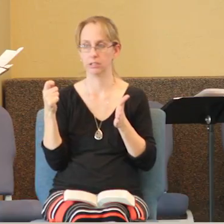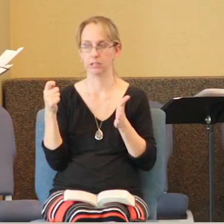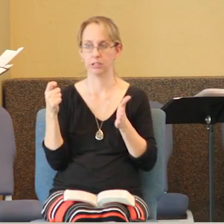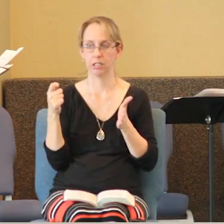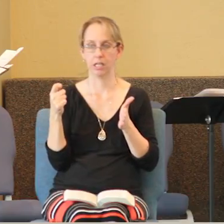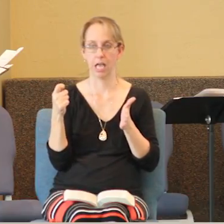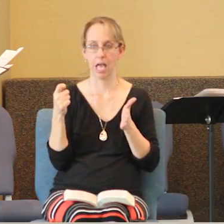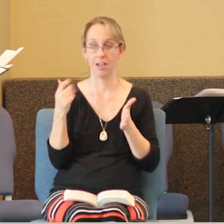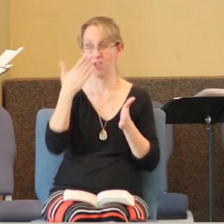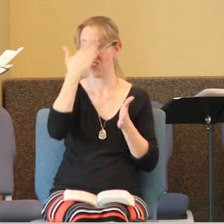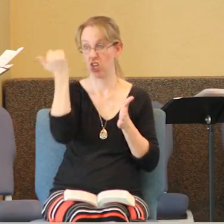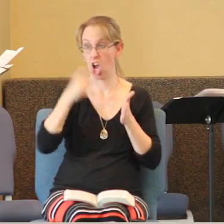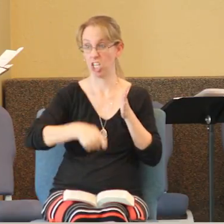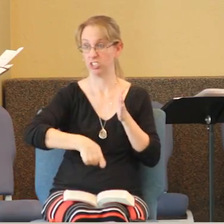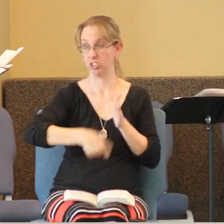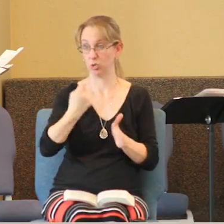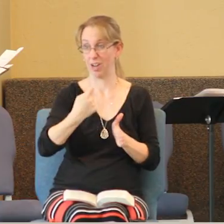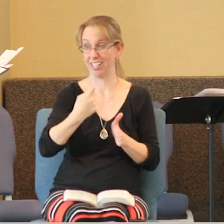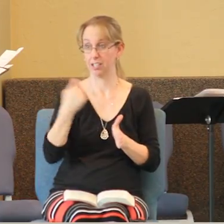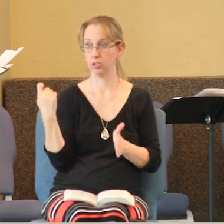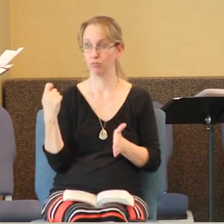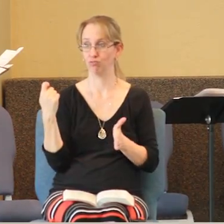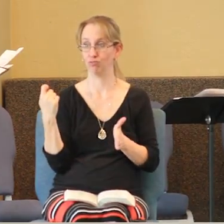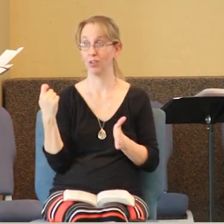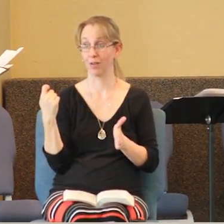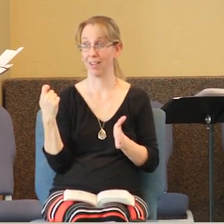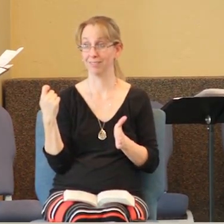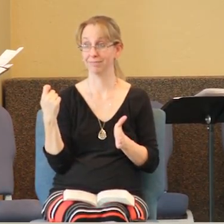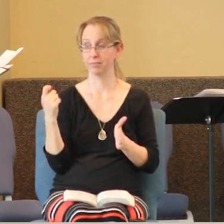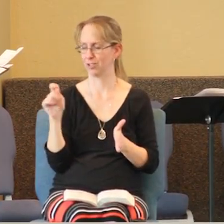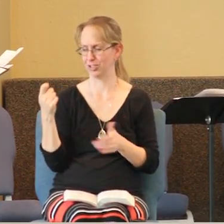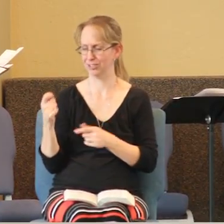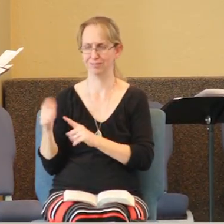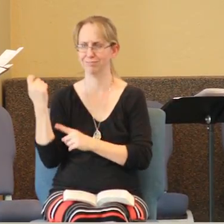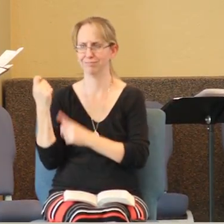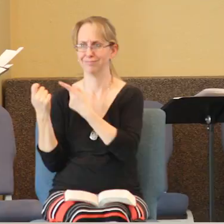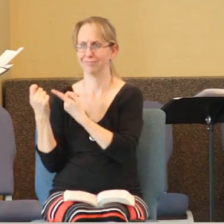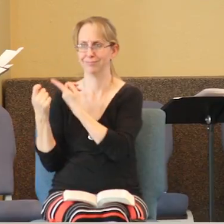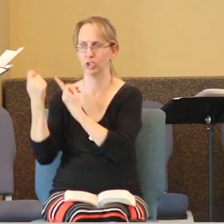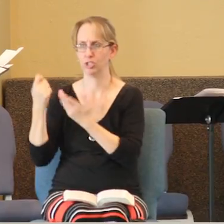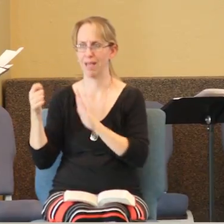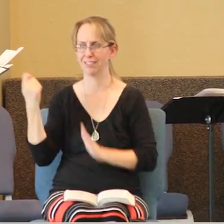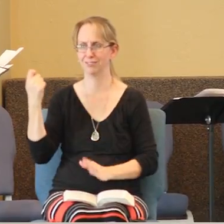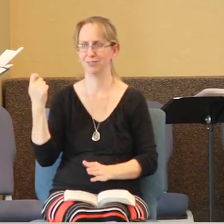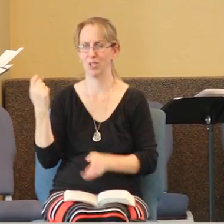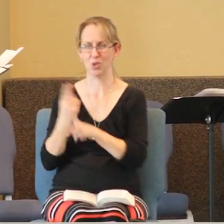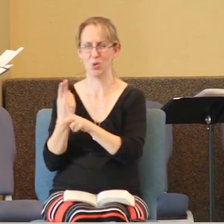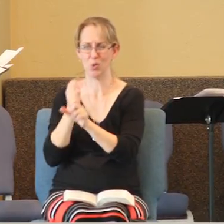have forgotten to strike it, that match is useless, right?